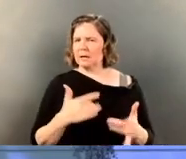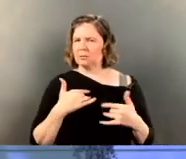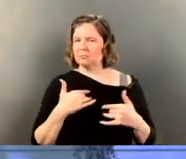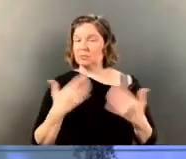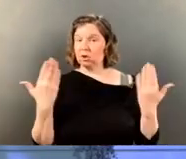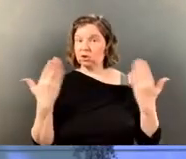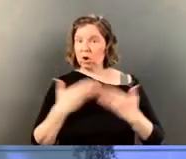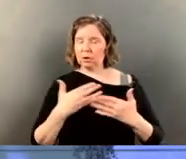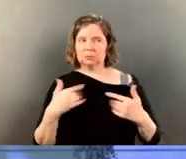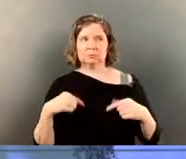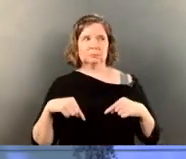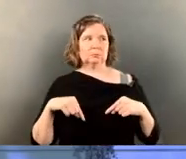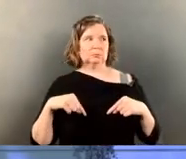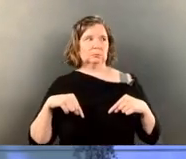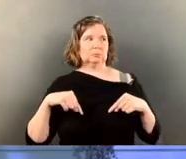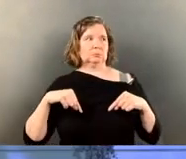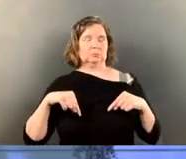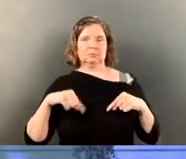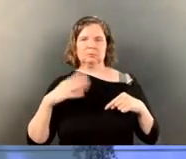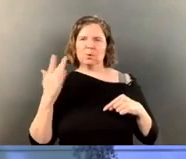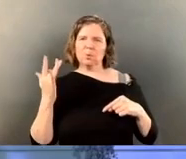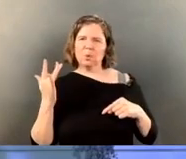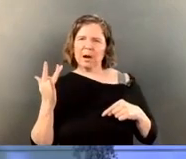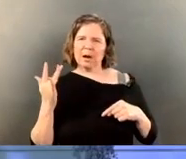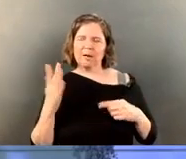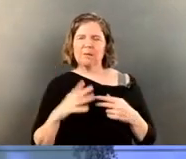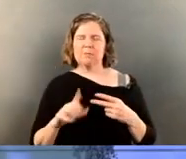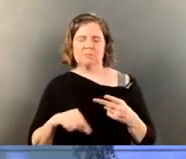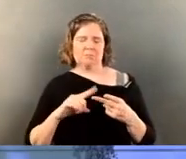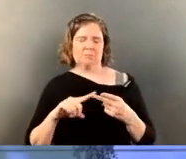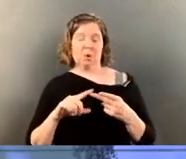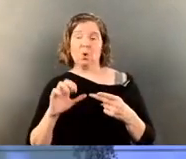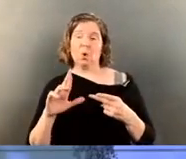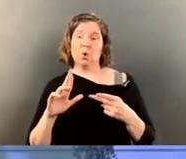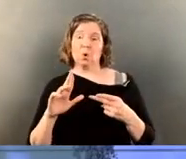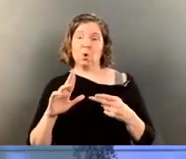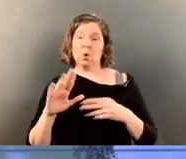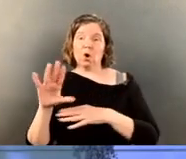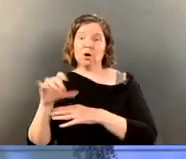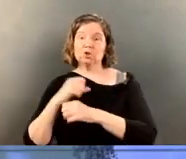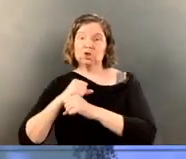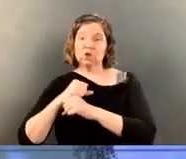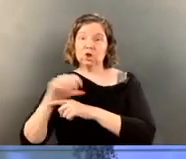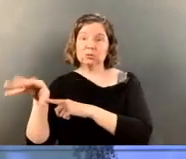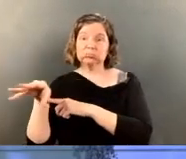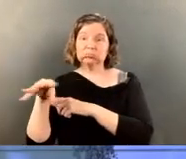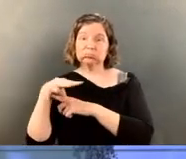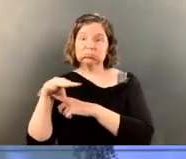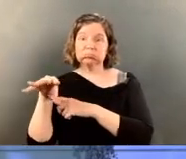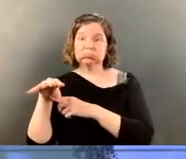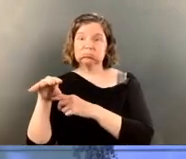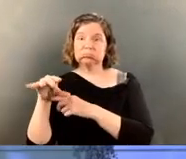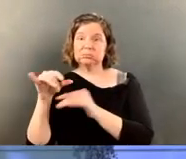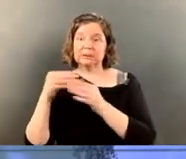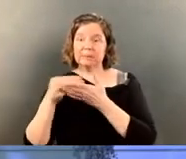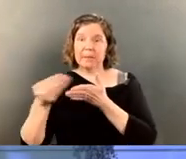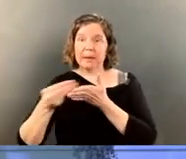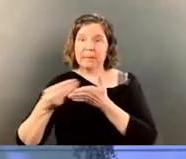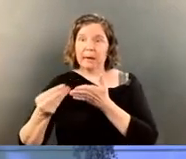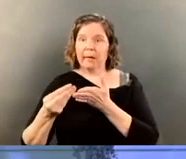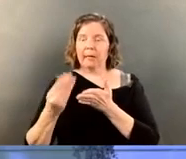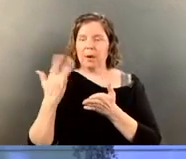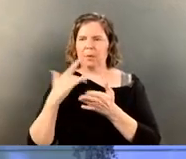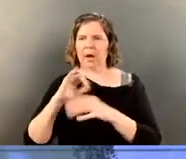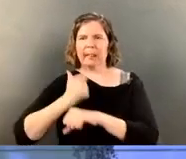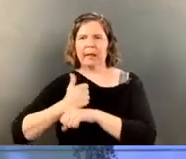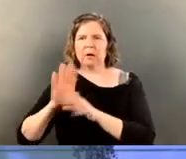dark? Why do we spend so much money on security systems and worry so much of our life about locked